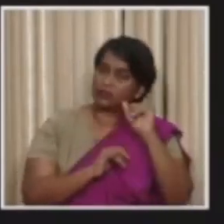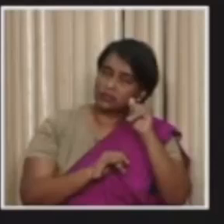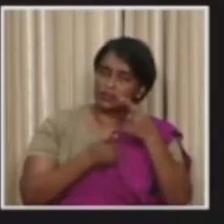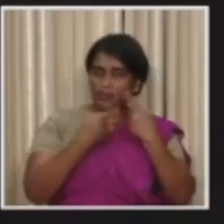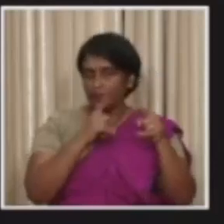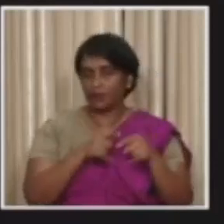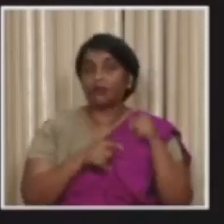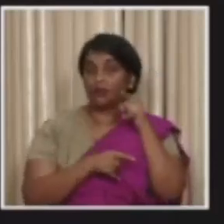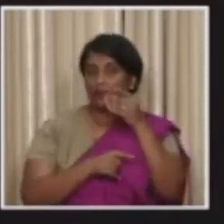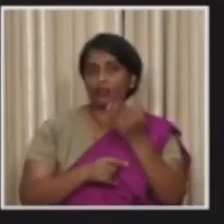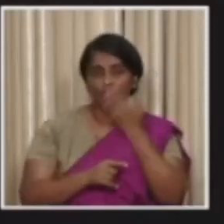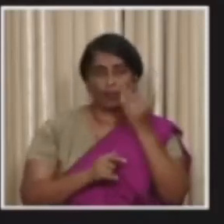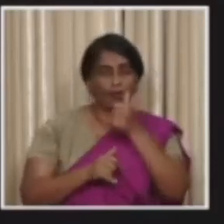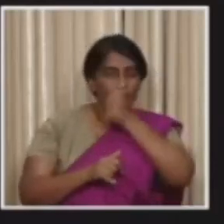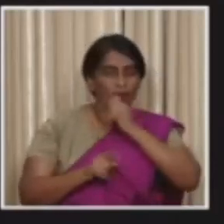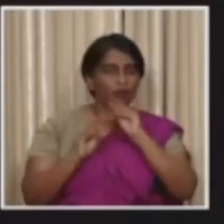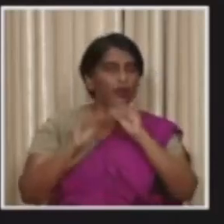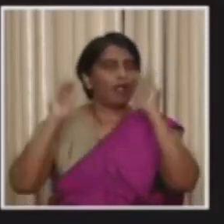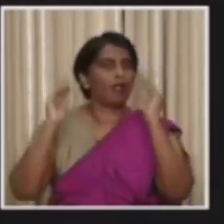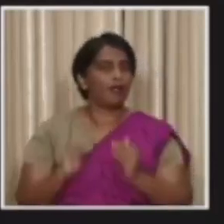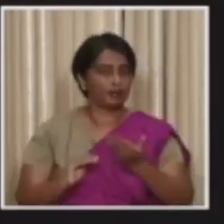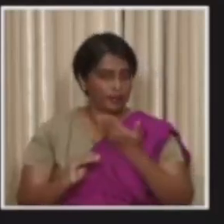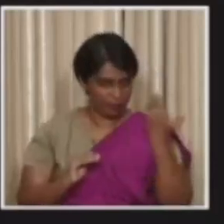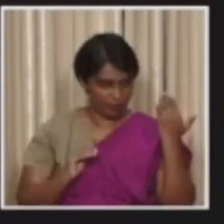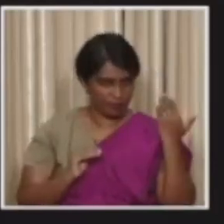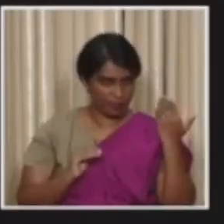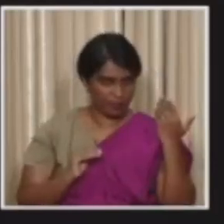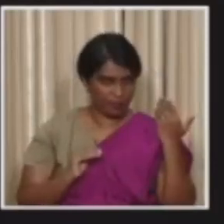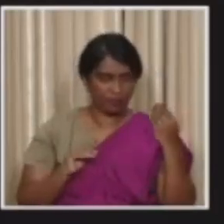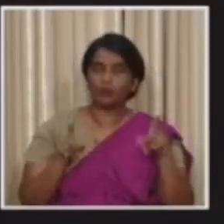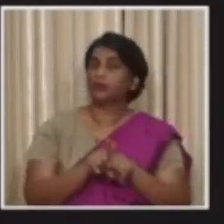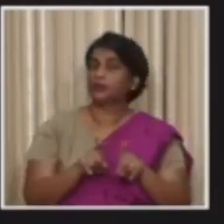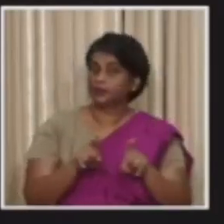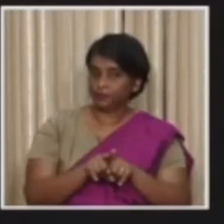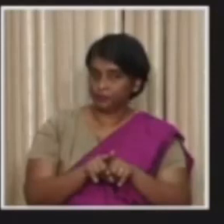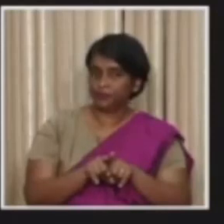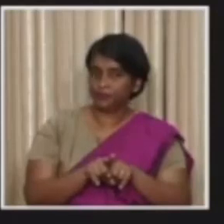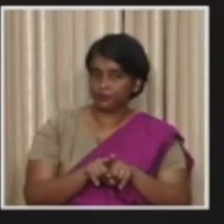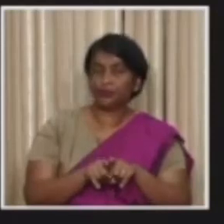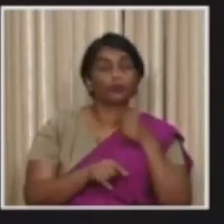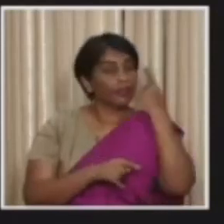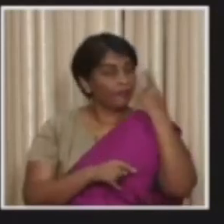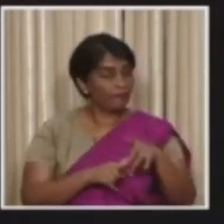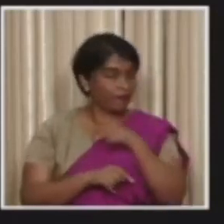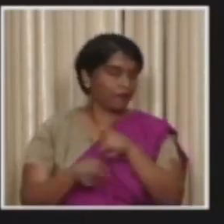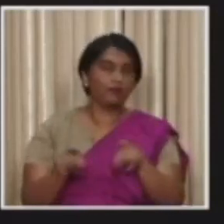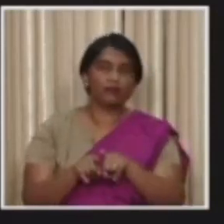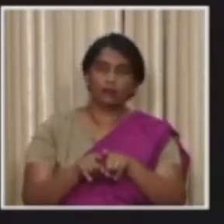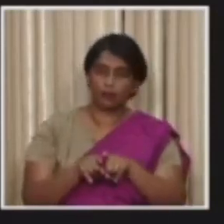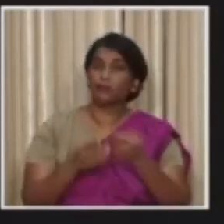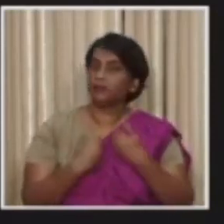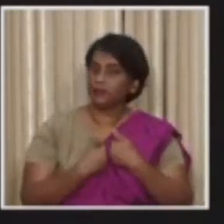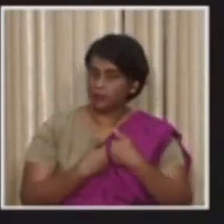that, digitalization is one of the most effective ways of eliminating corruption. So we need to go on that and invest on